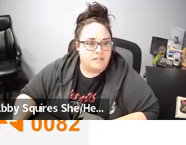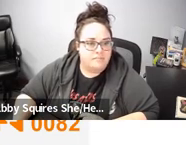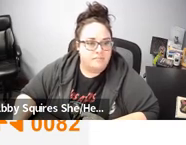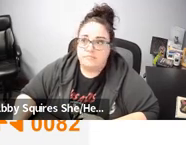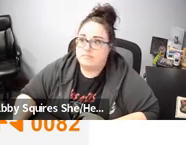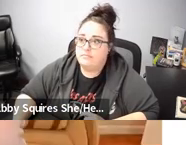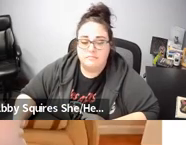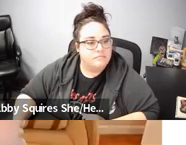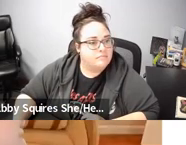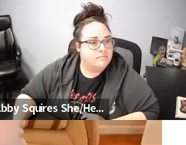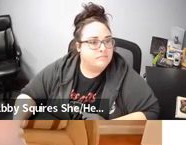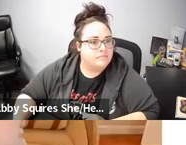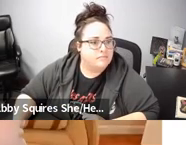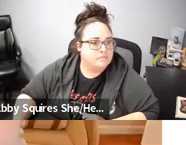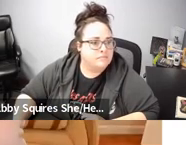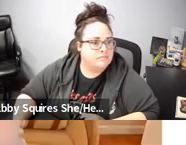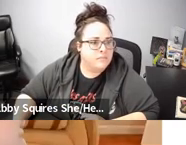slide.